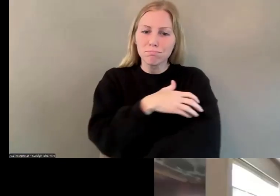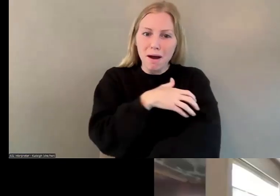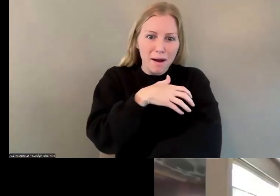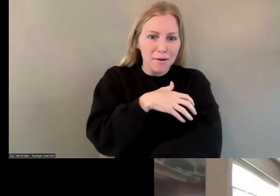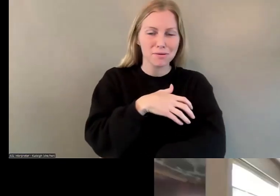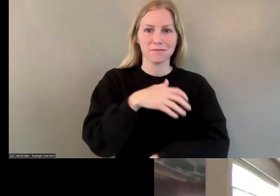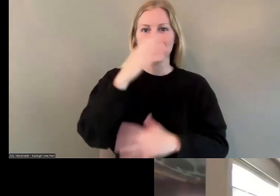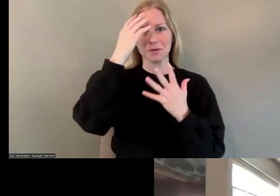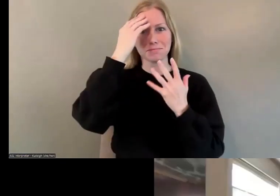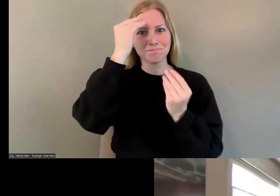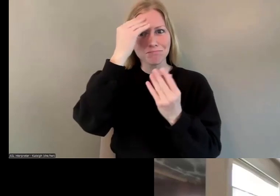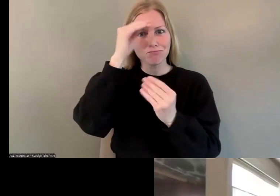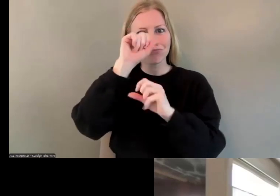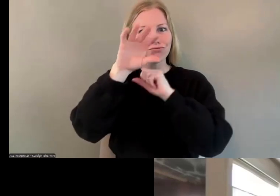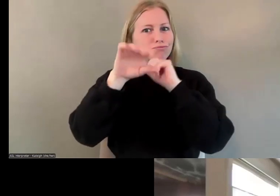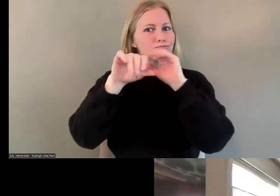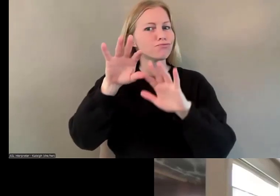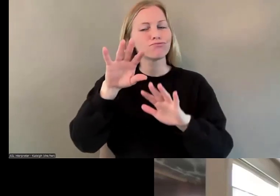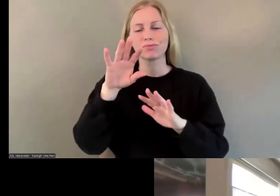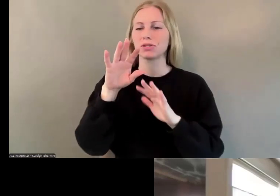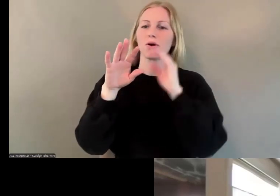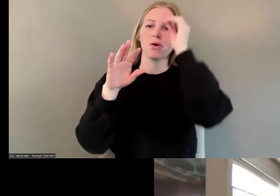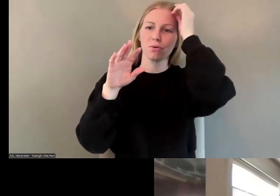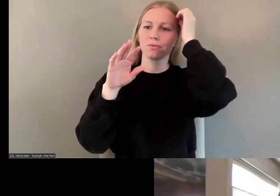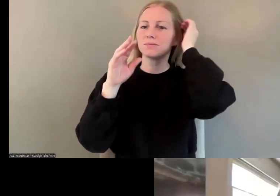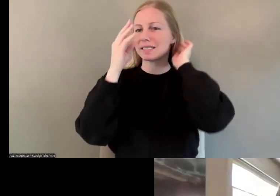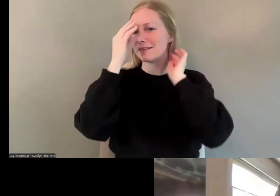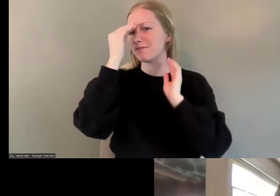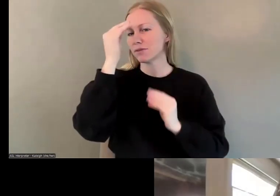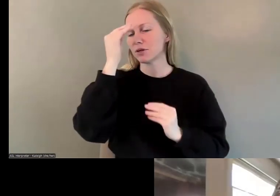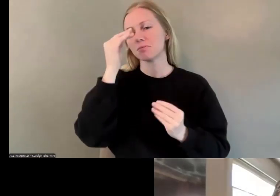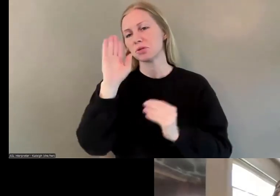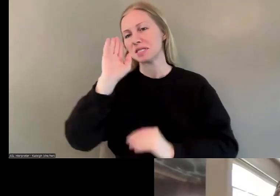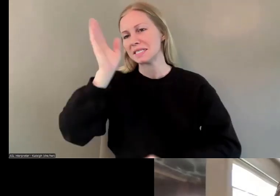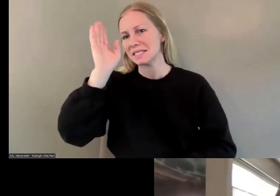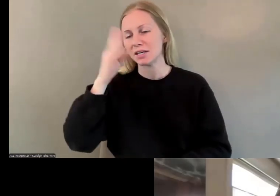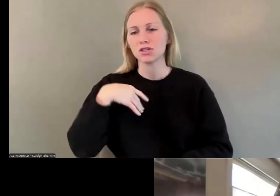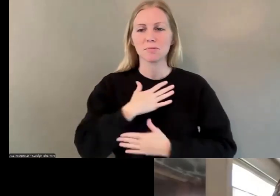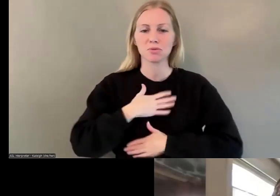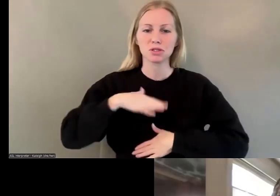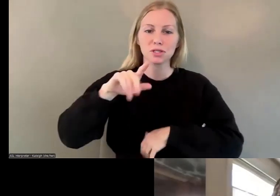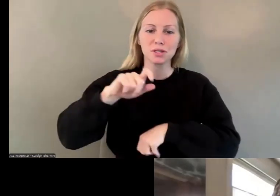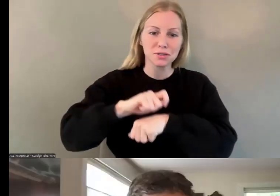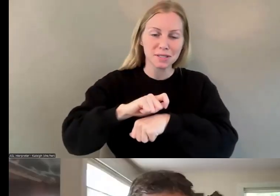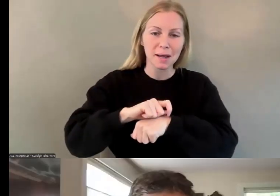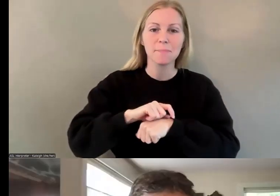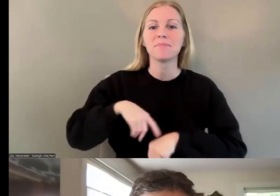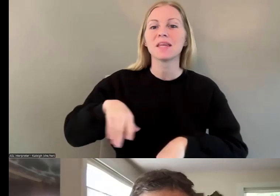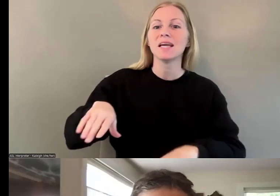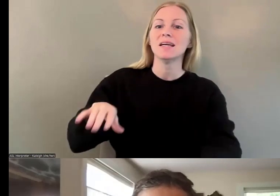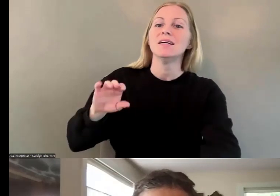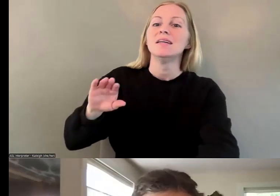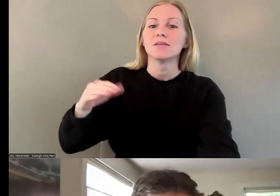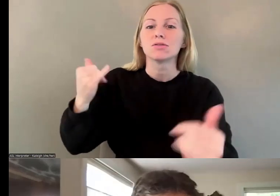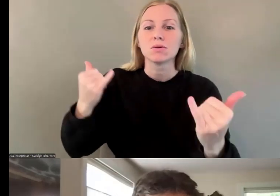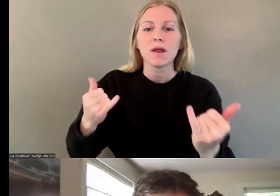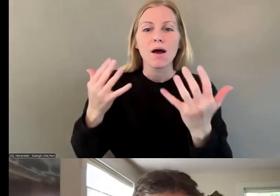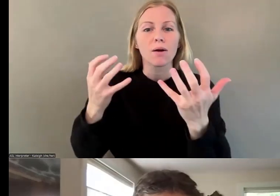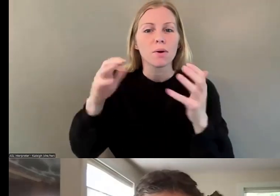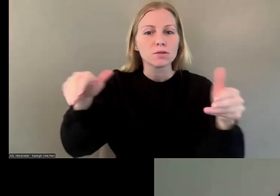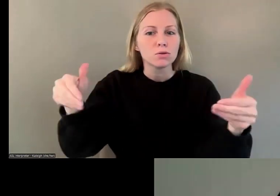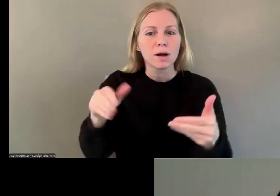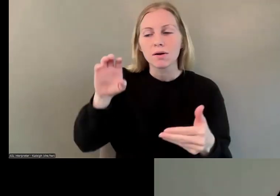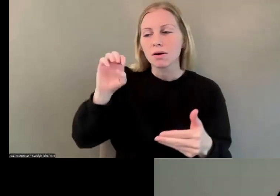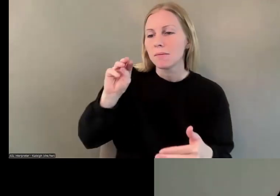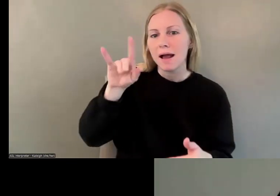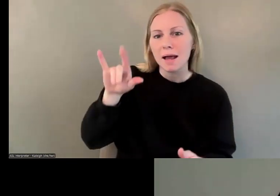presentation, and I so appreciate your time and sharing today. And now I would like to welcome Emily Lamarca. Emily has been a pivotal